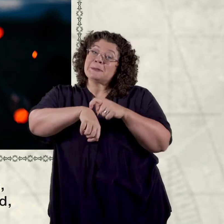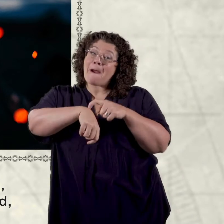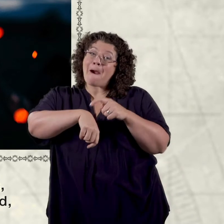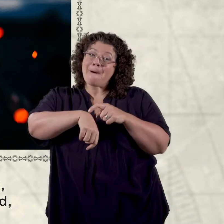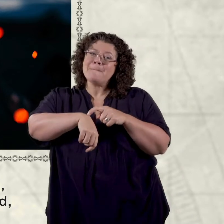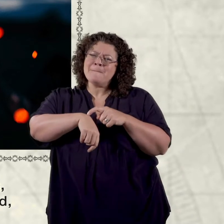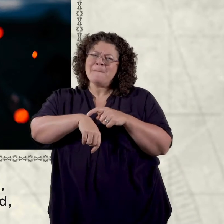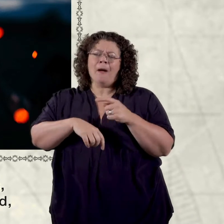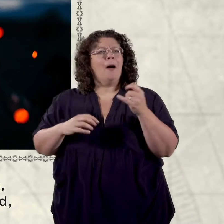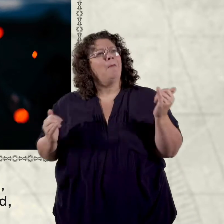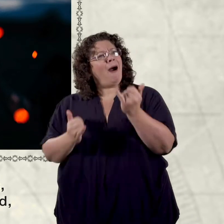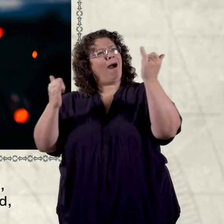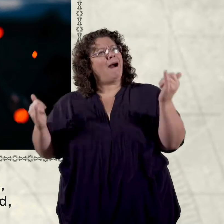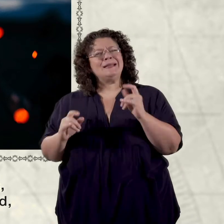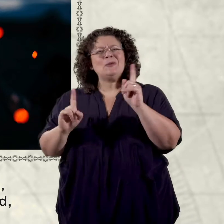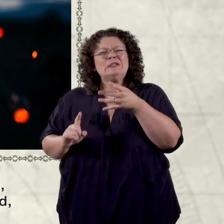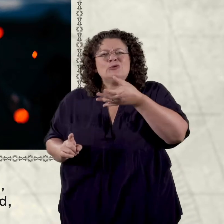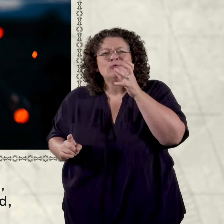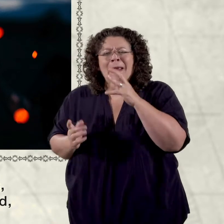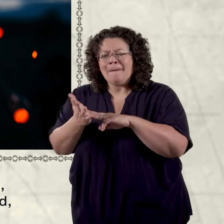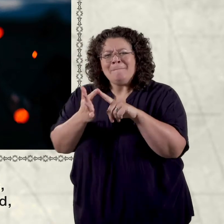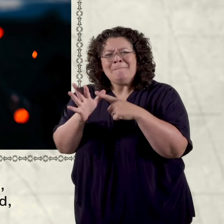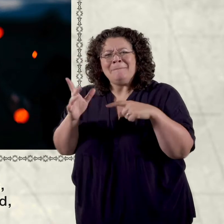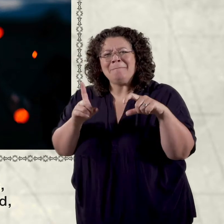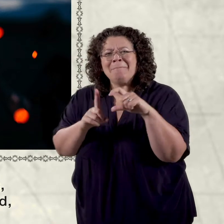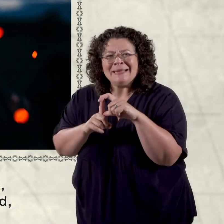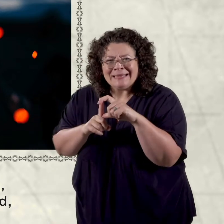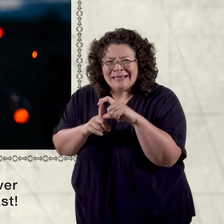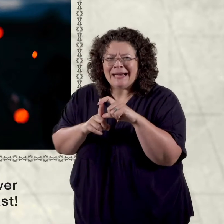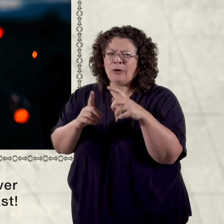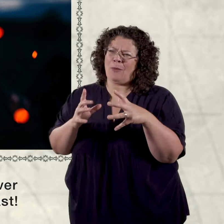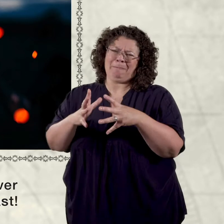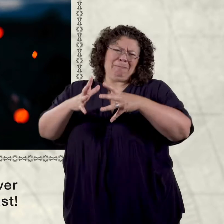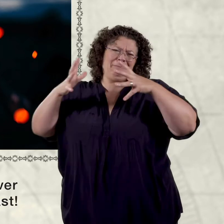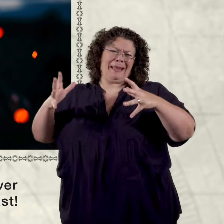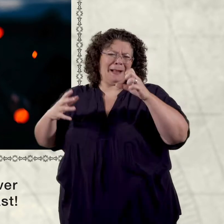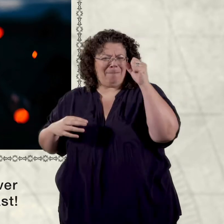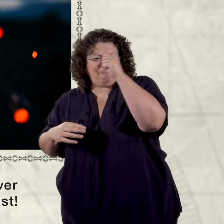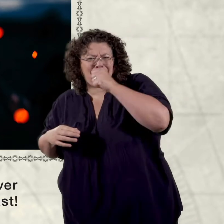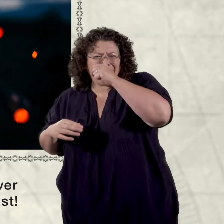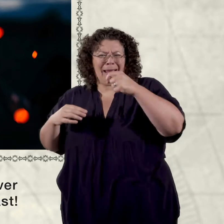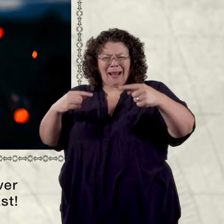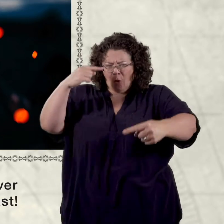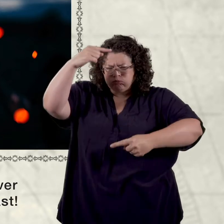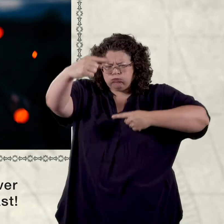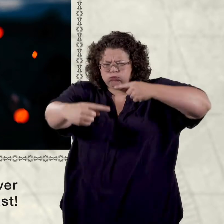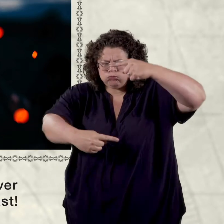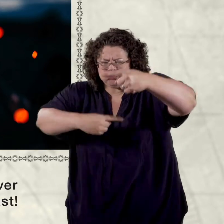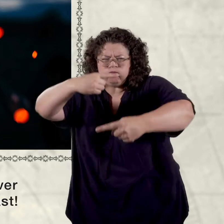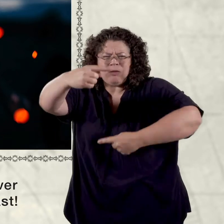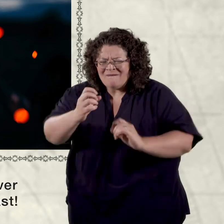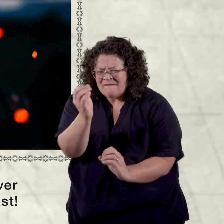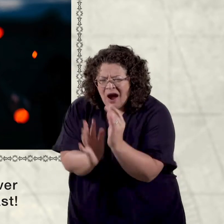we would party by drinking mead. And there'd be a huge pig